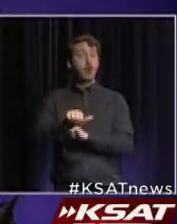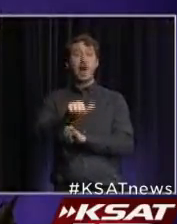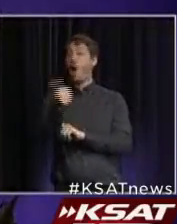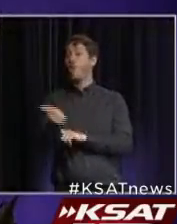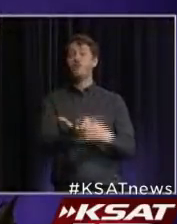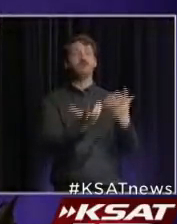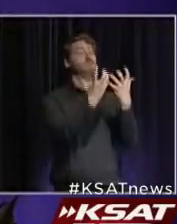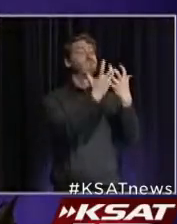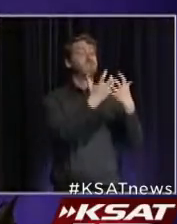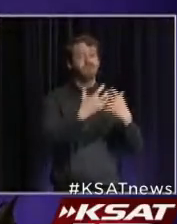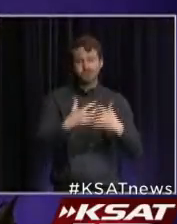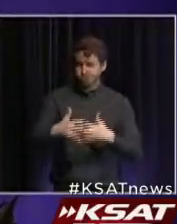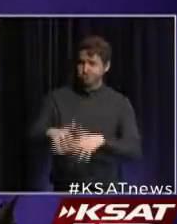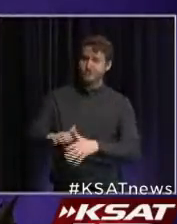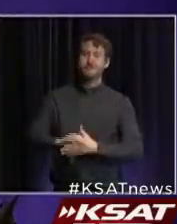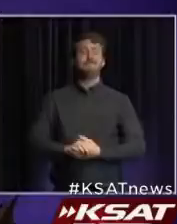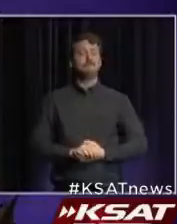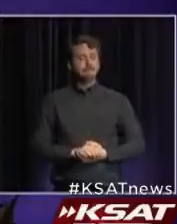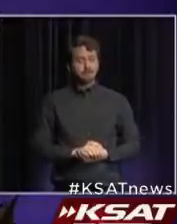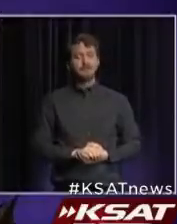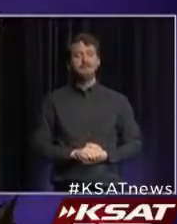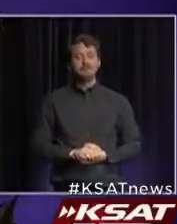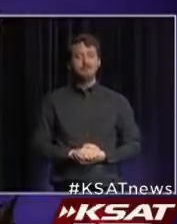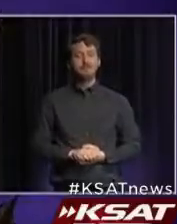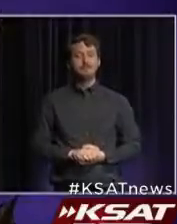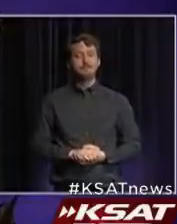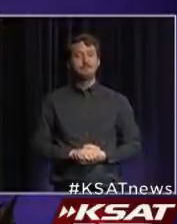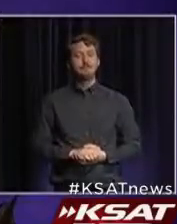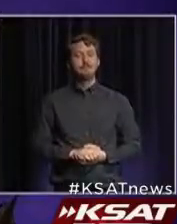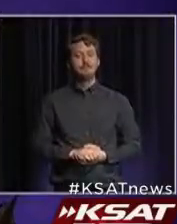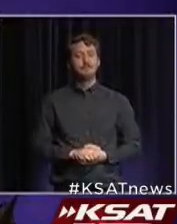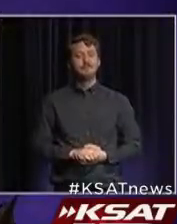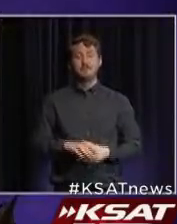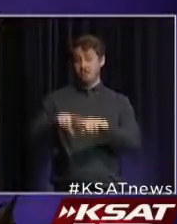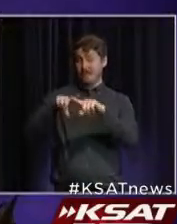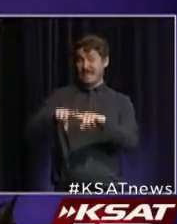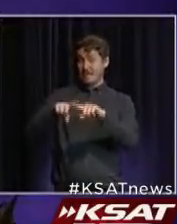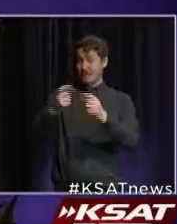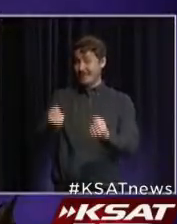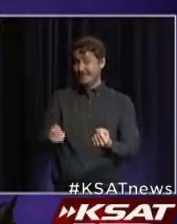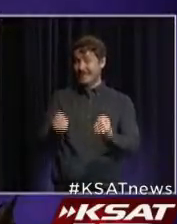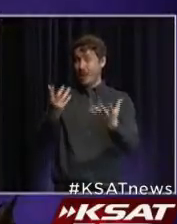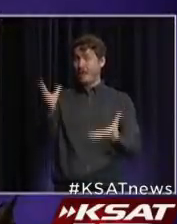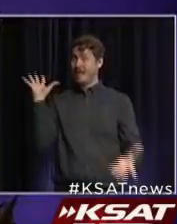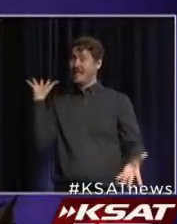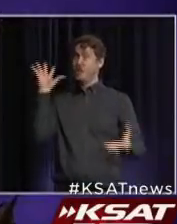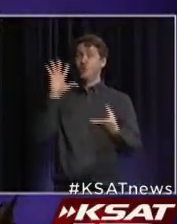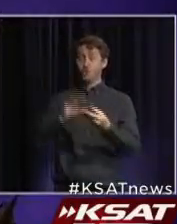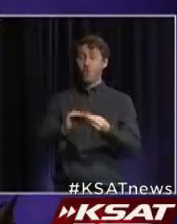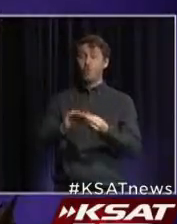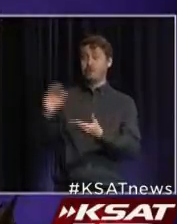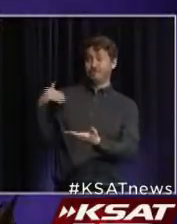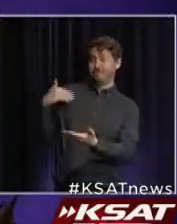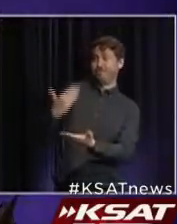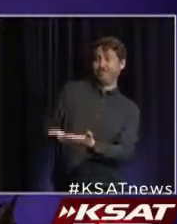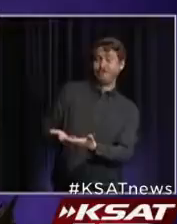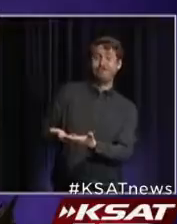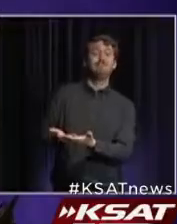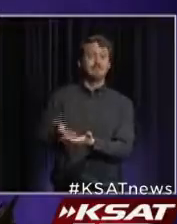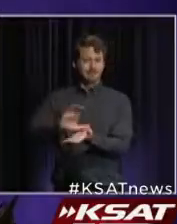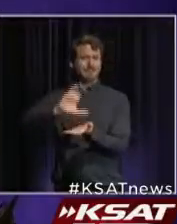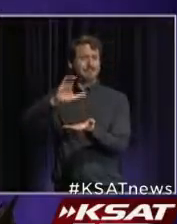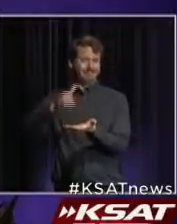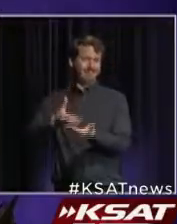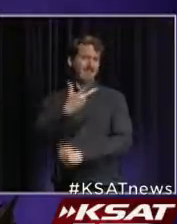the, well, again, how many vaccines we have, too, to be able to give. So we'll be getting geared up for it and have